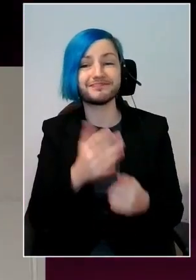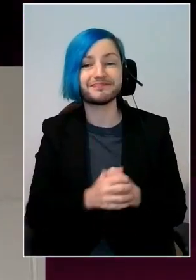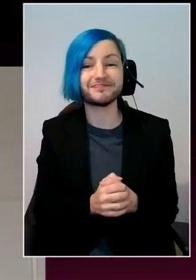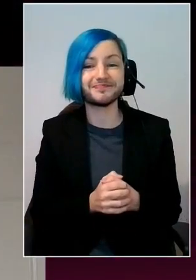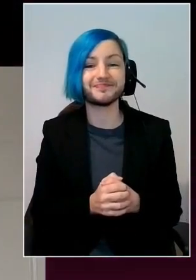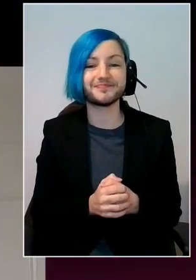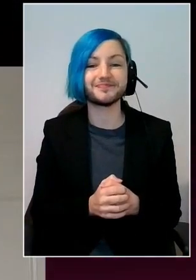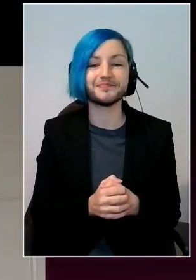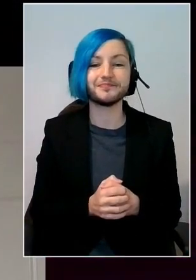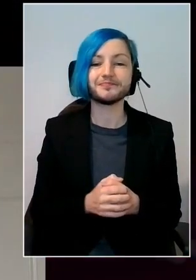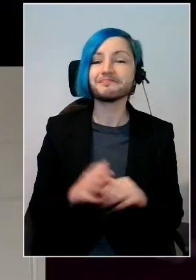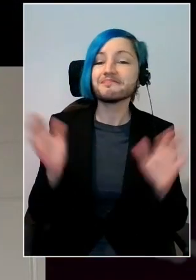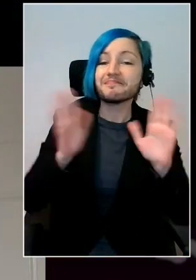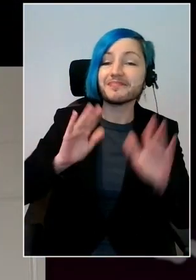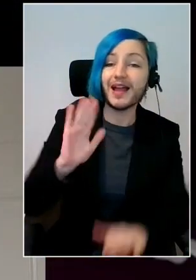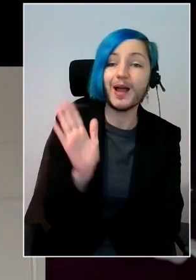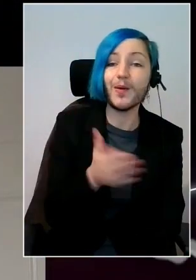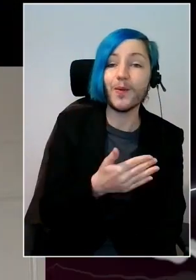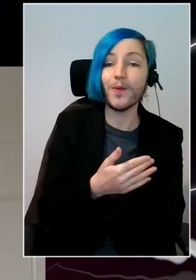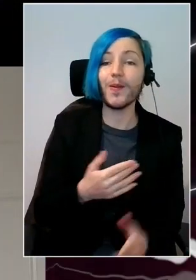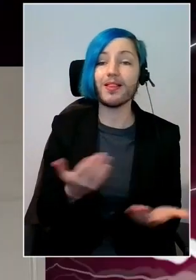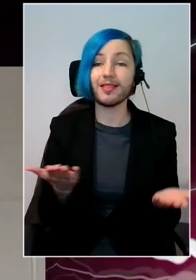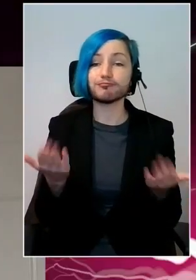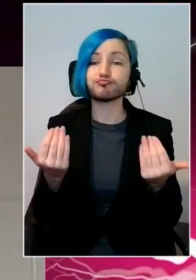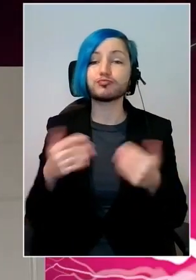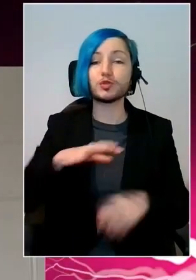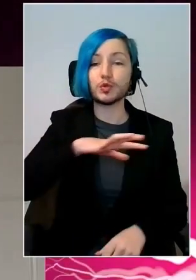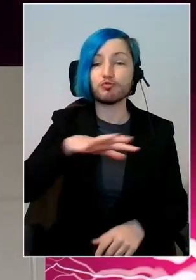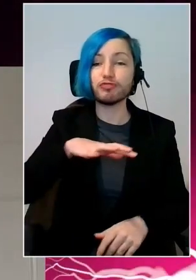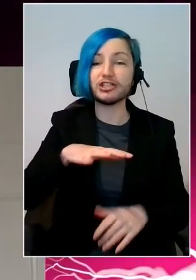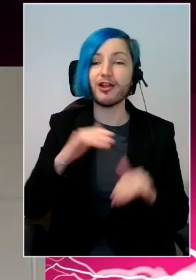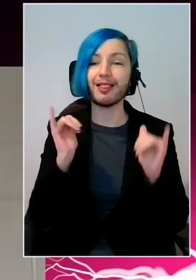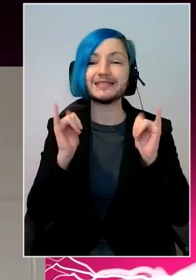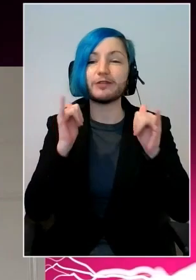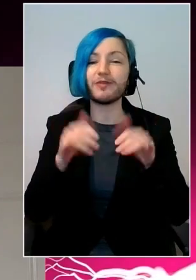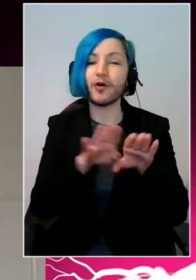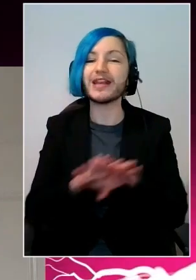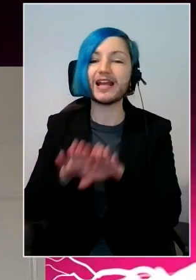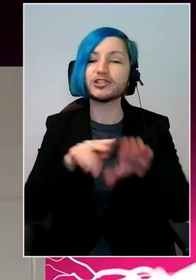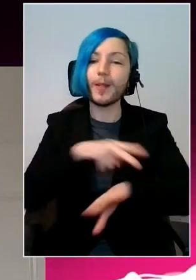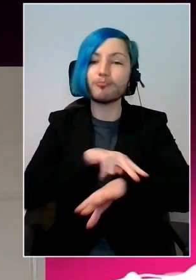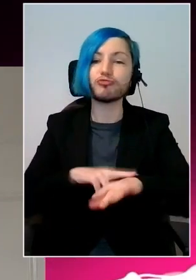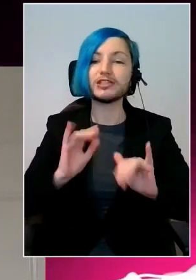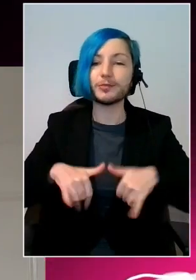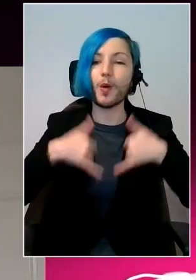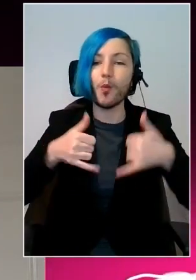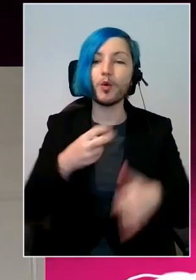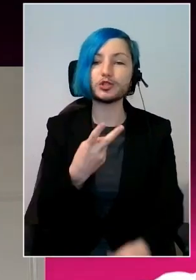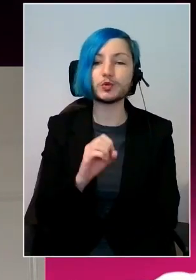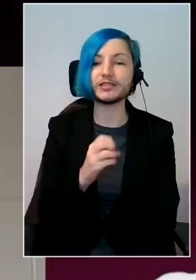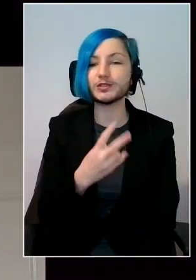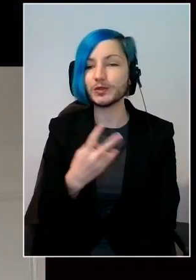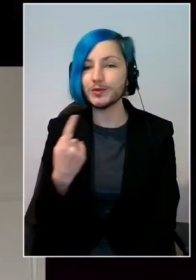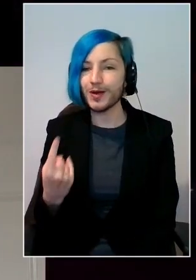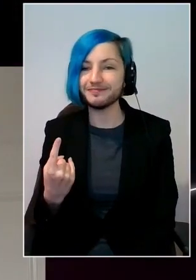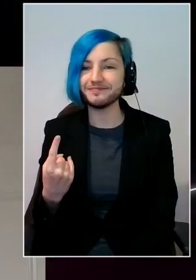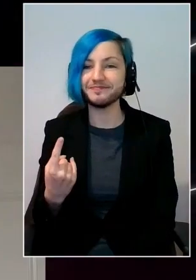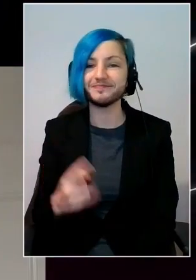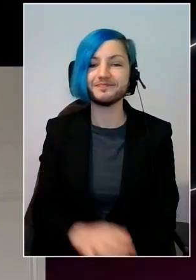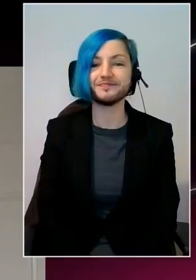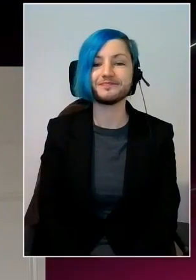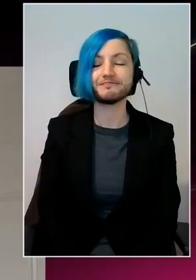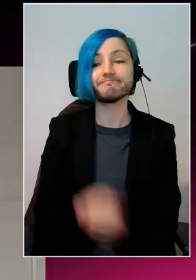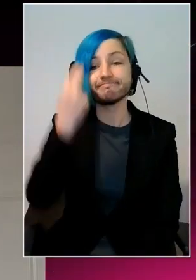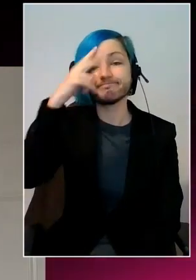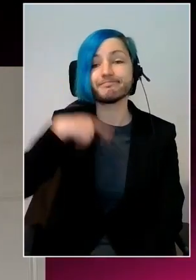Hello everyone, and welcome to your regional ceremony for the National Apprenticeship Awards 2021. I'm Peter